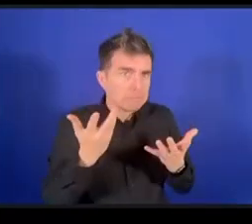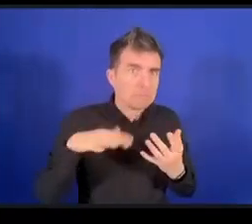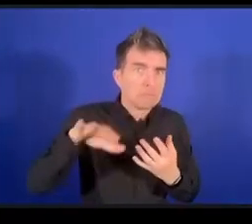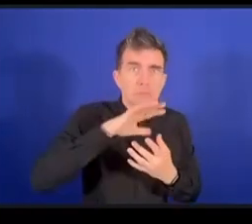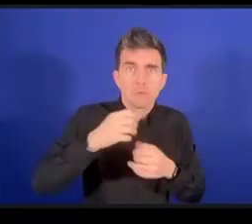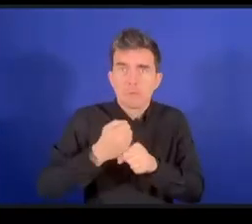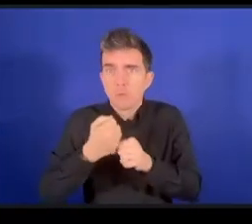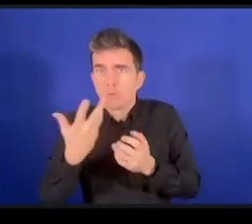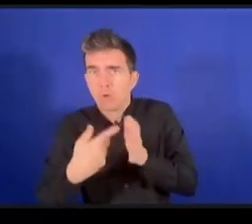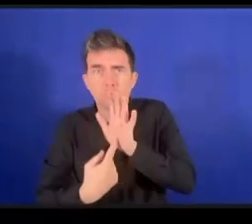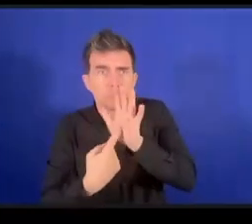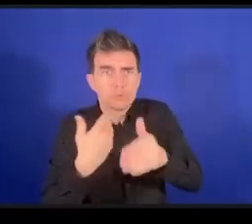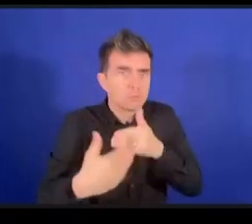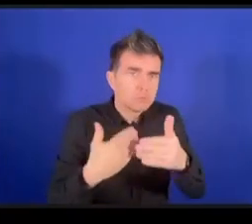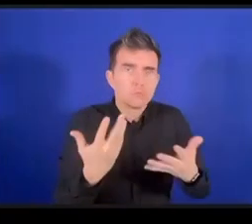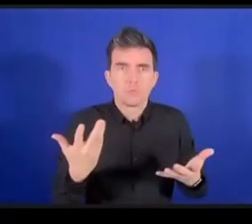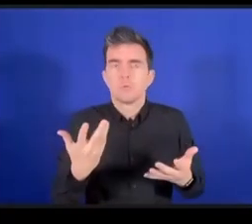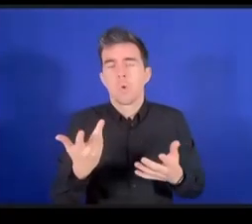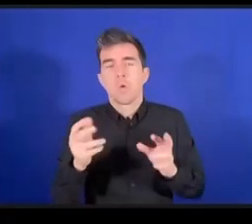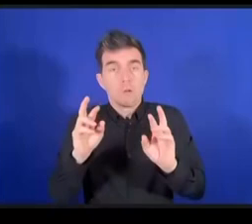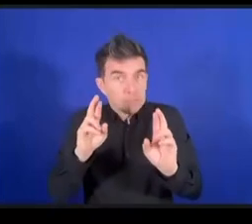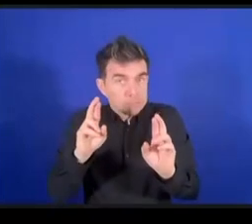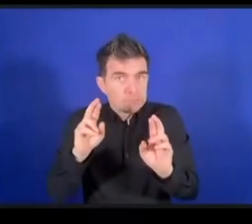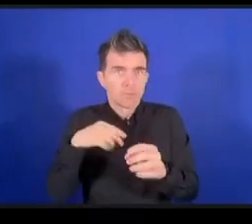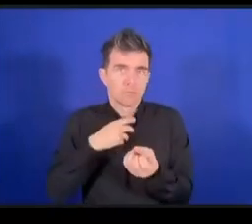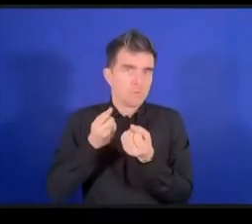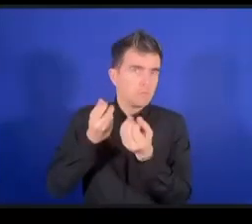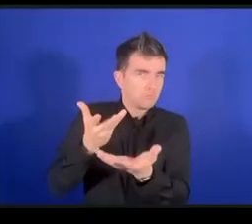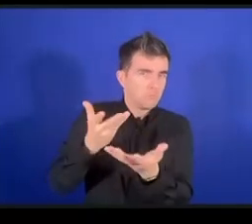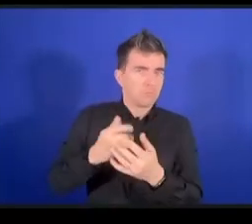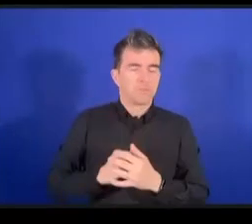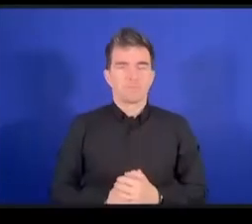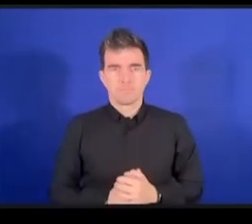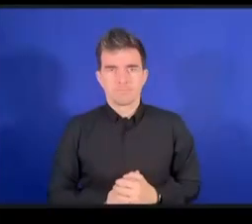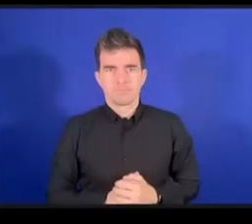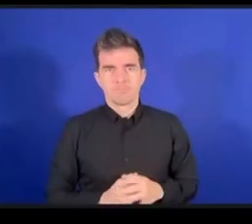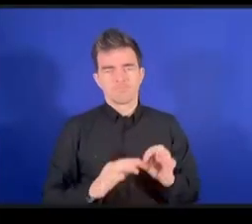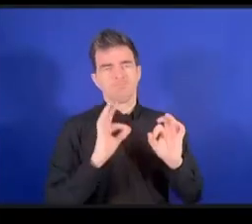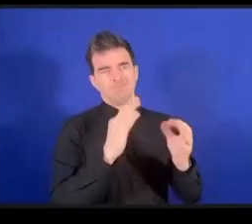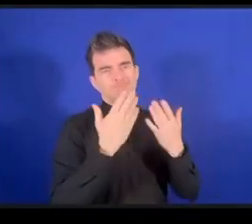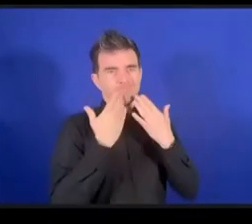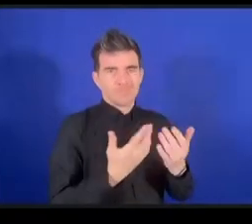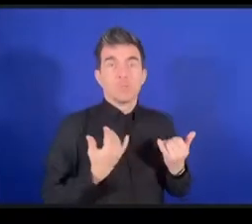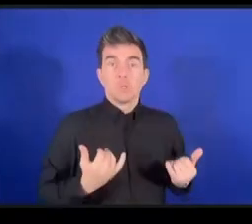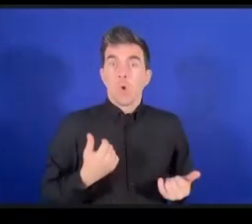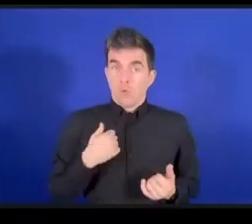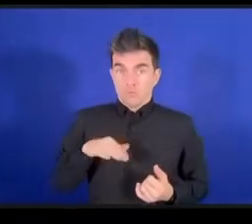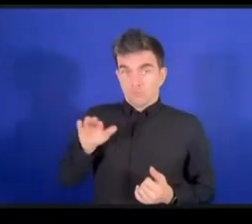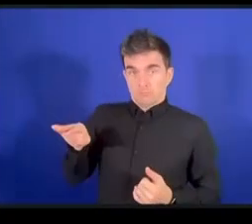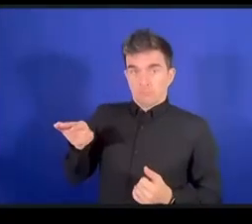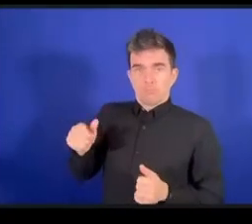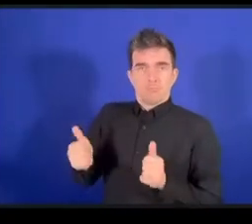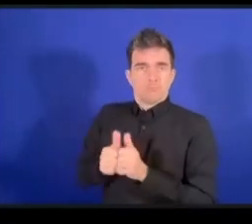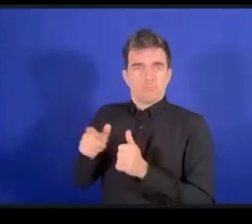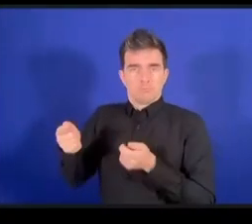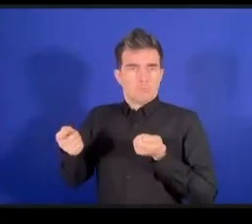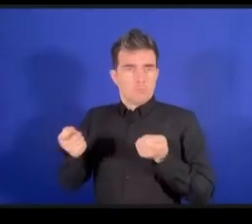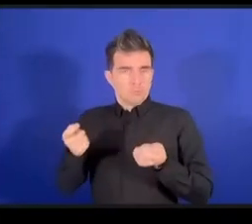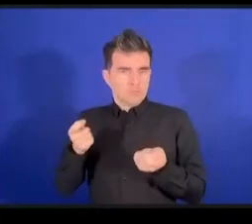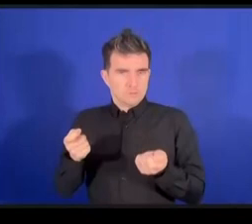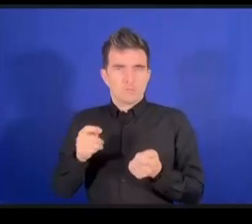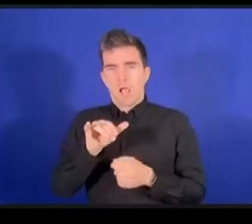now my co-moderator, Jutta, to give her final thoughts on this session. Please. Thank you. I'm sorry